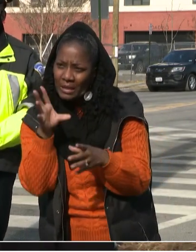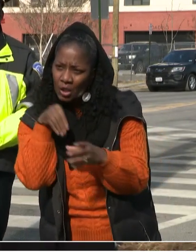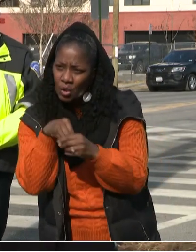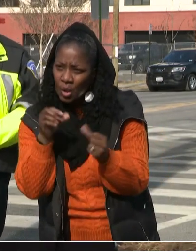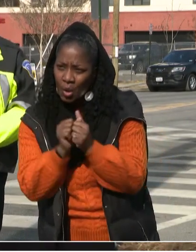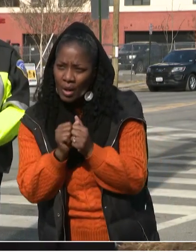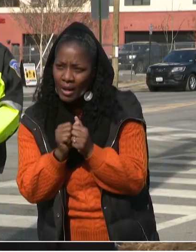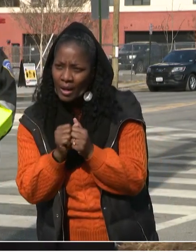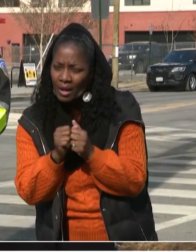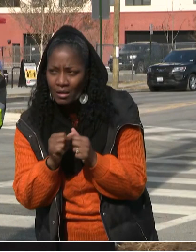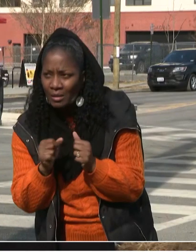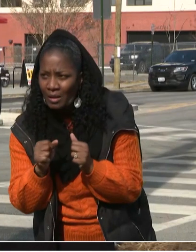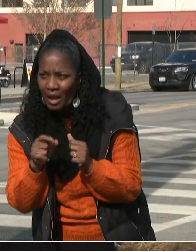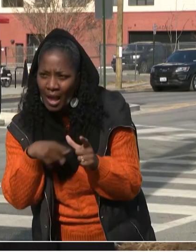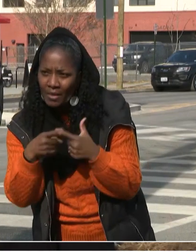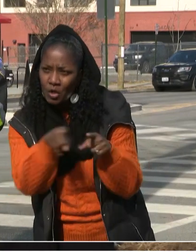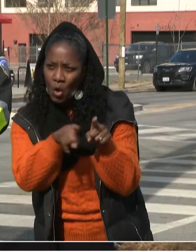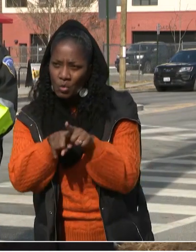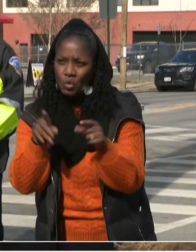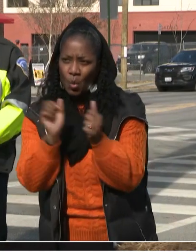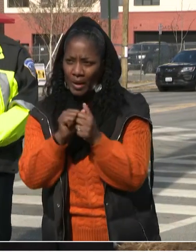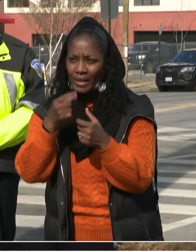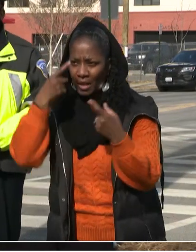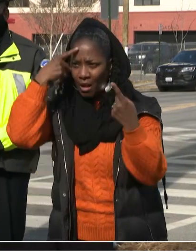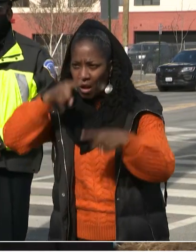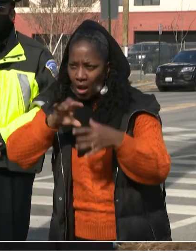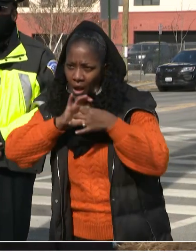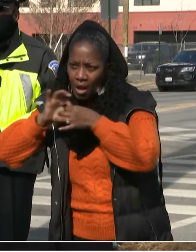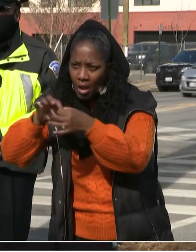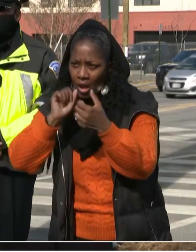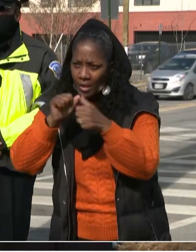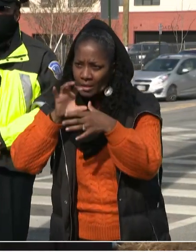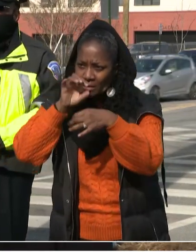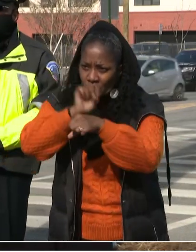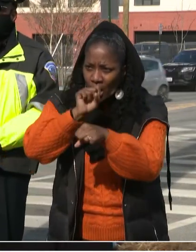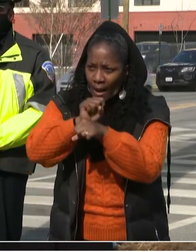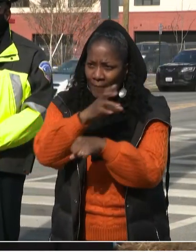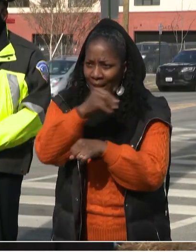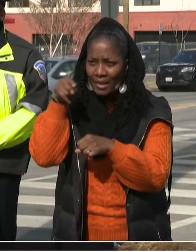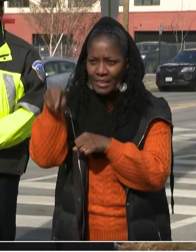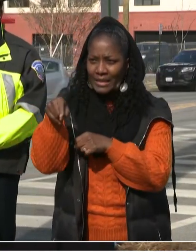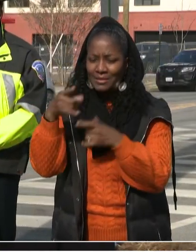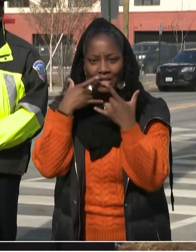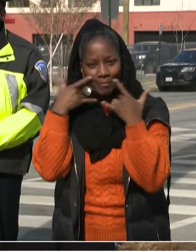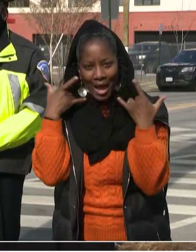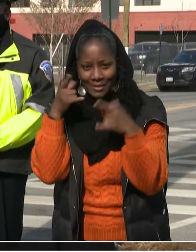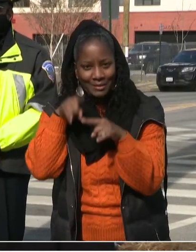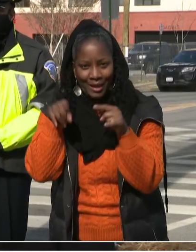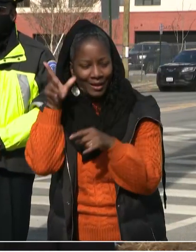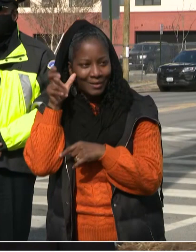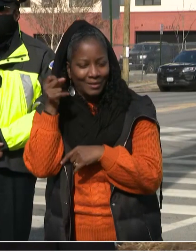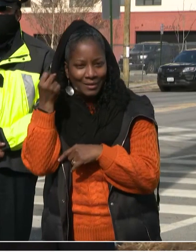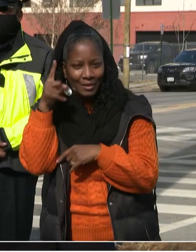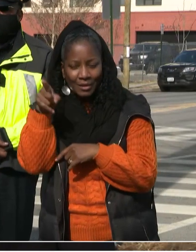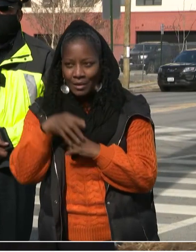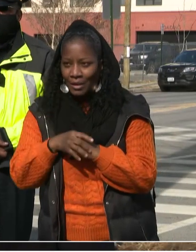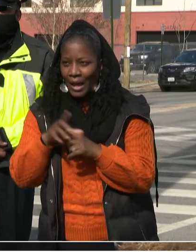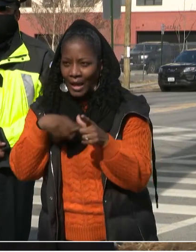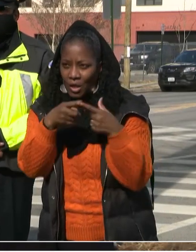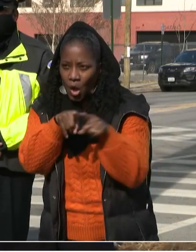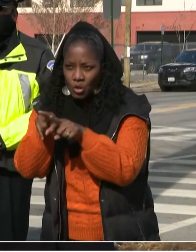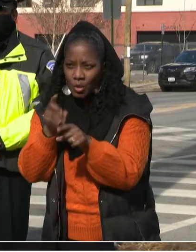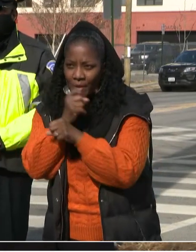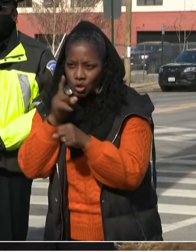included, given a seat at the table in the comprehensive planning around this stuff, and that those positions of violence interrupters and credible messengers haven't